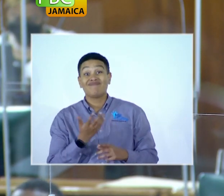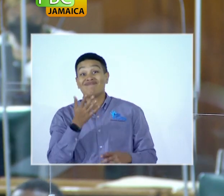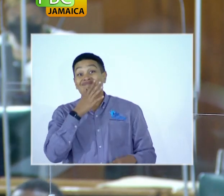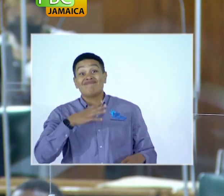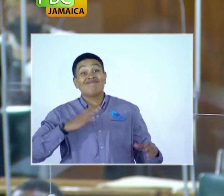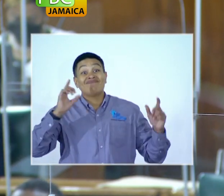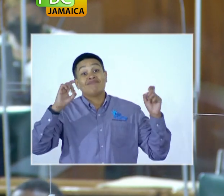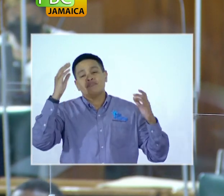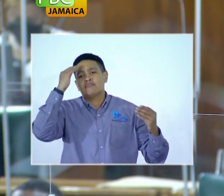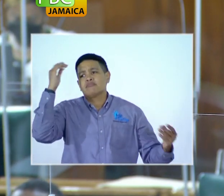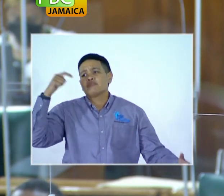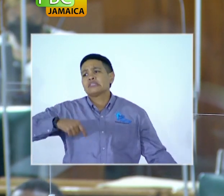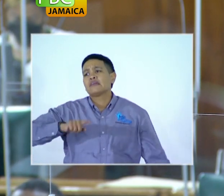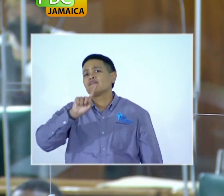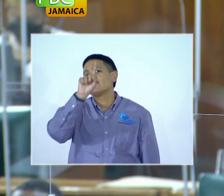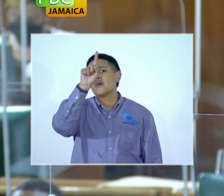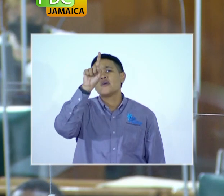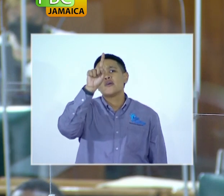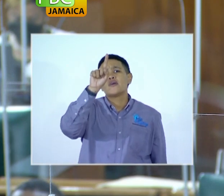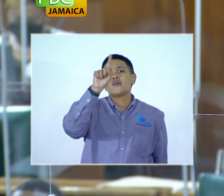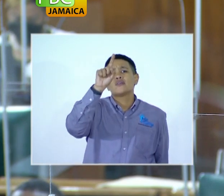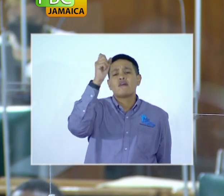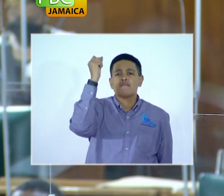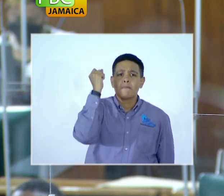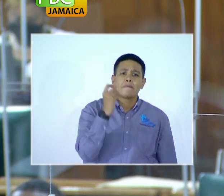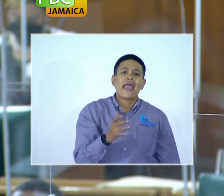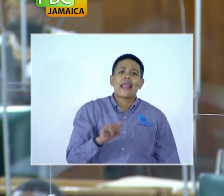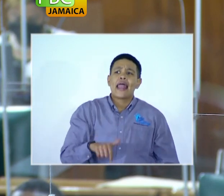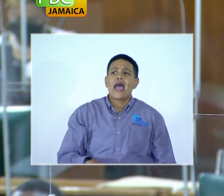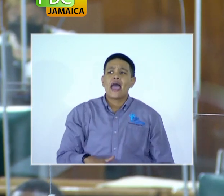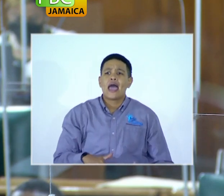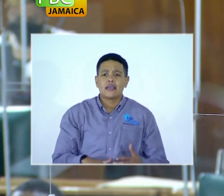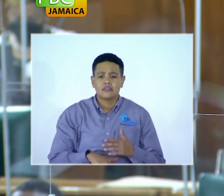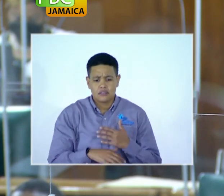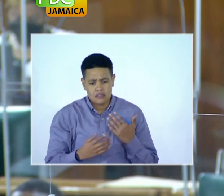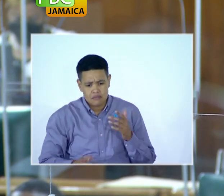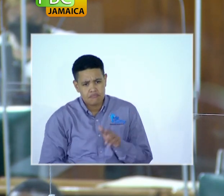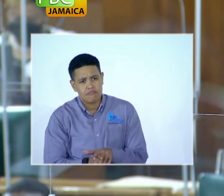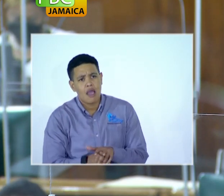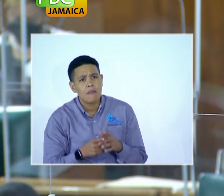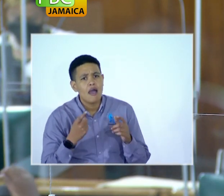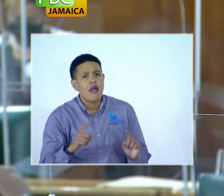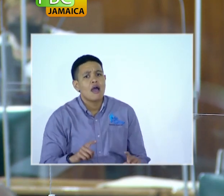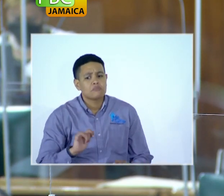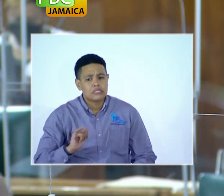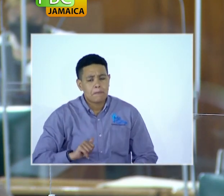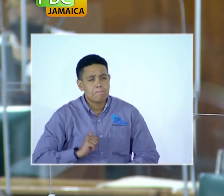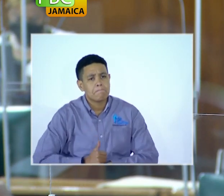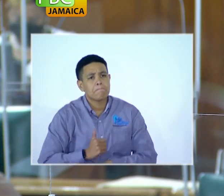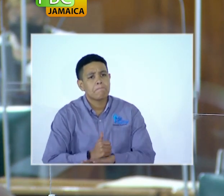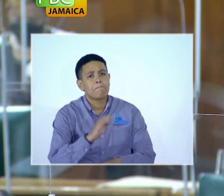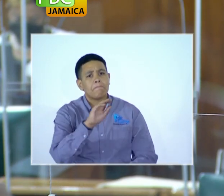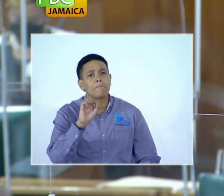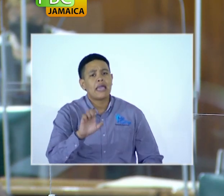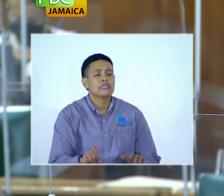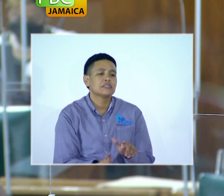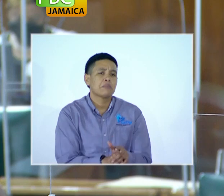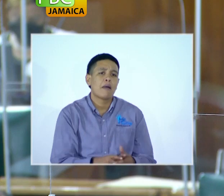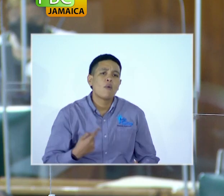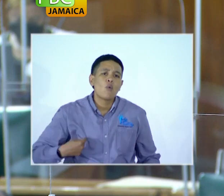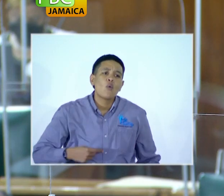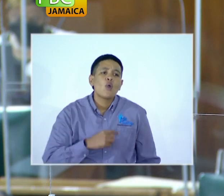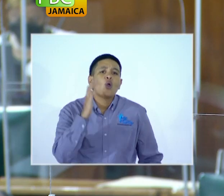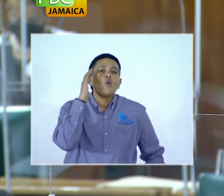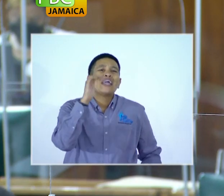Madam Speaker, this is the first of many such bases to come. We will